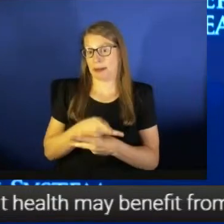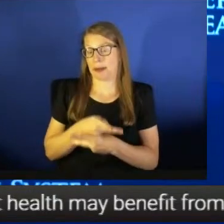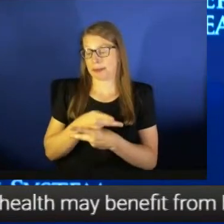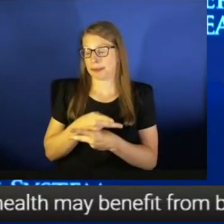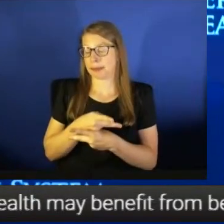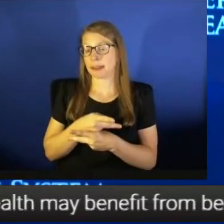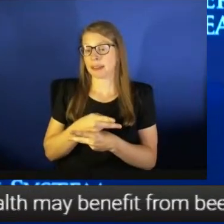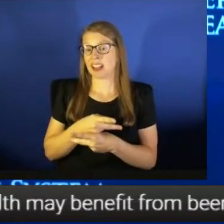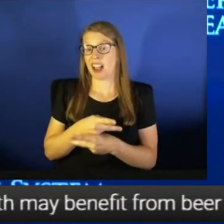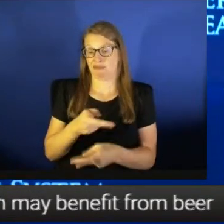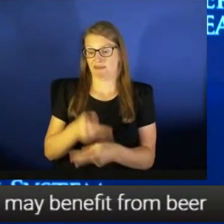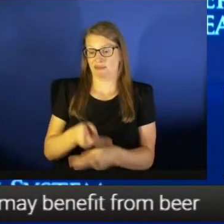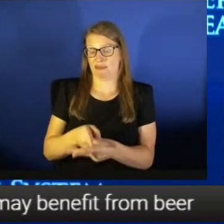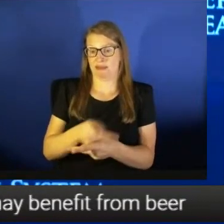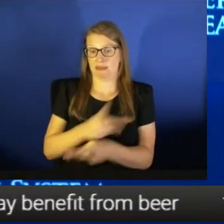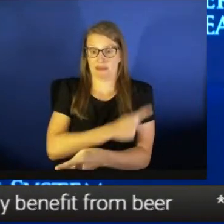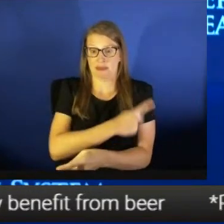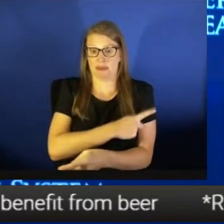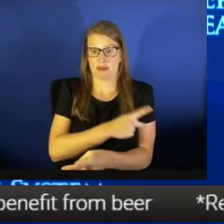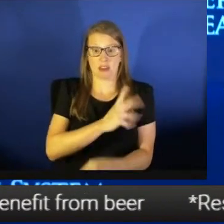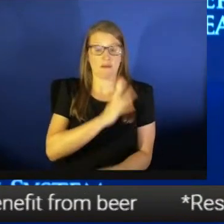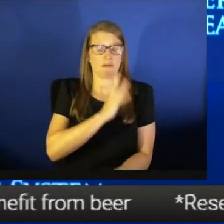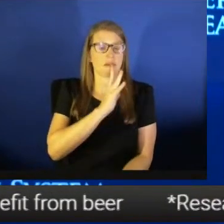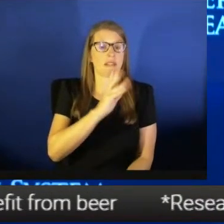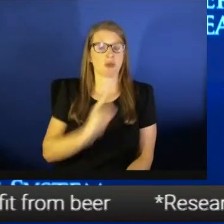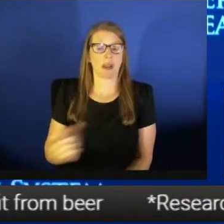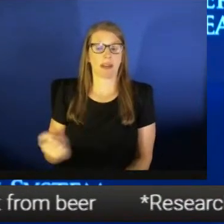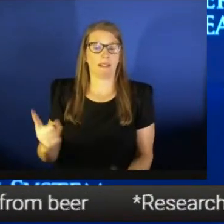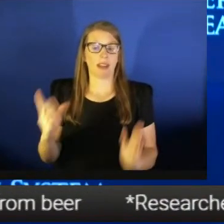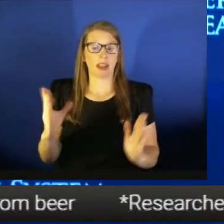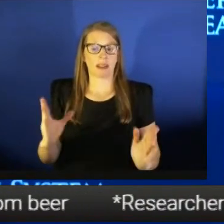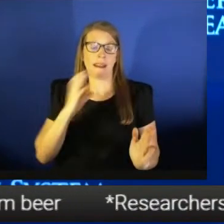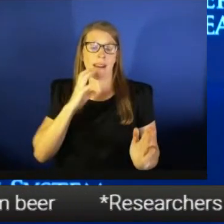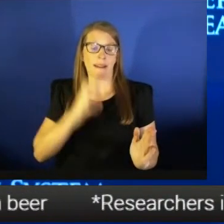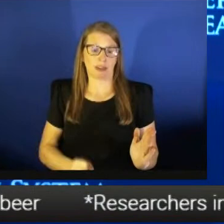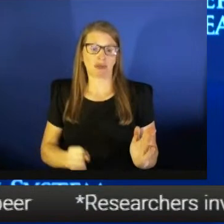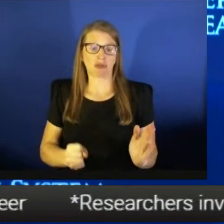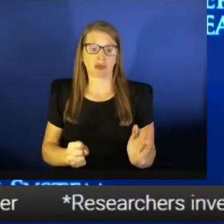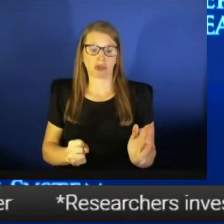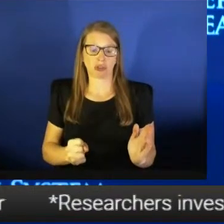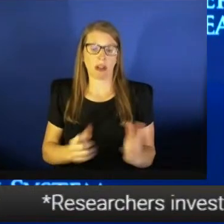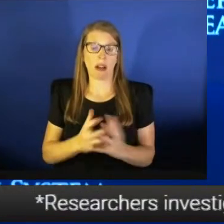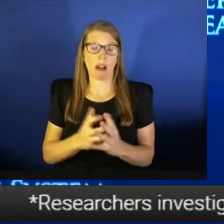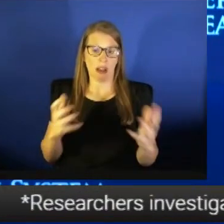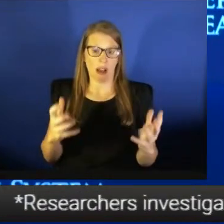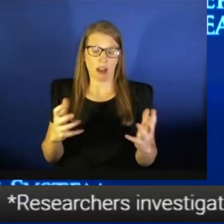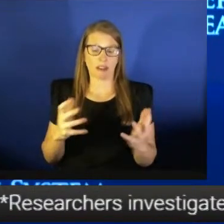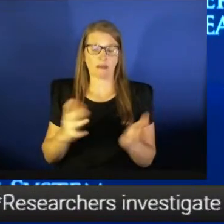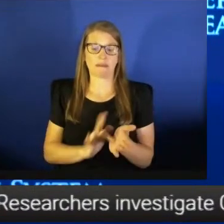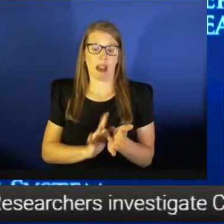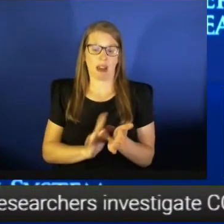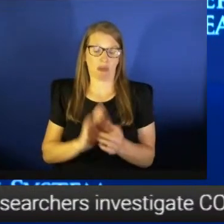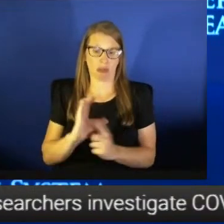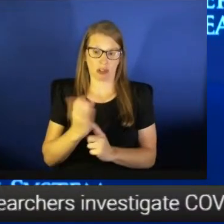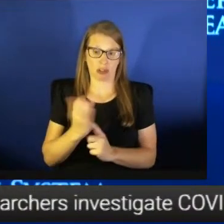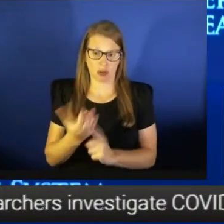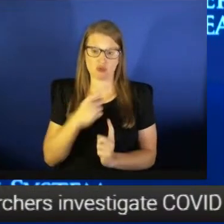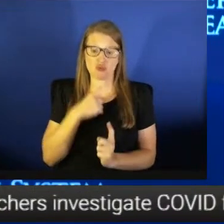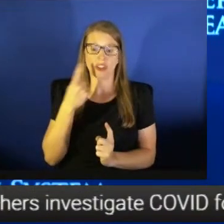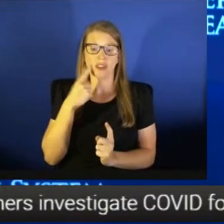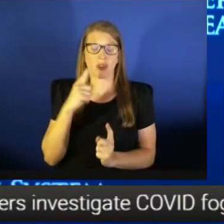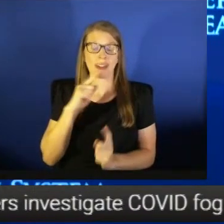patients, specifically between that 5 to 11 age group that have a lot of medical conditions that puts them at risk for very